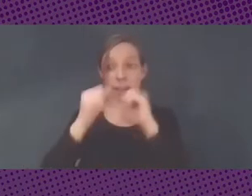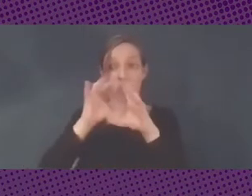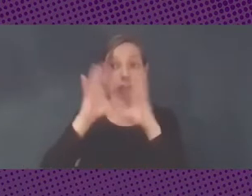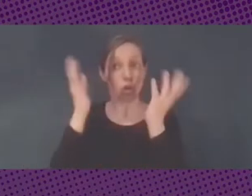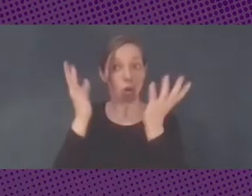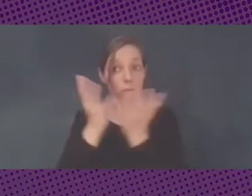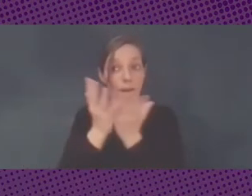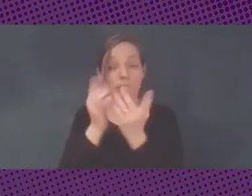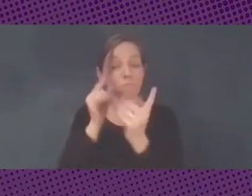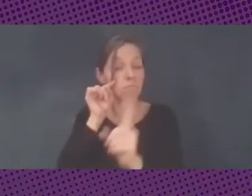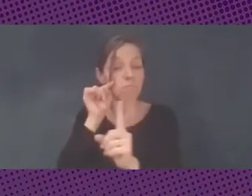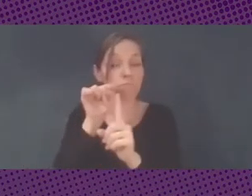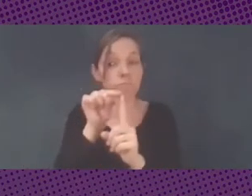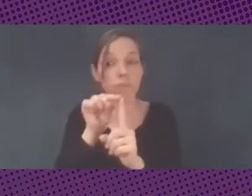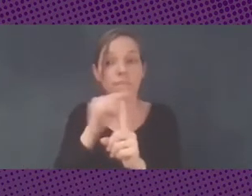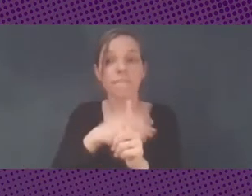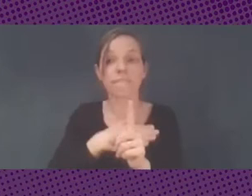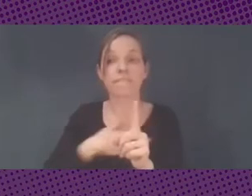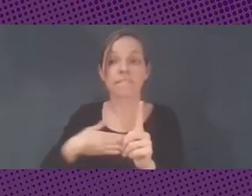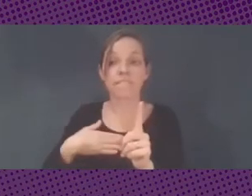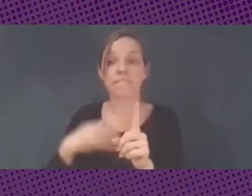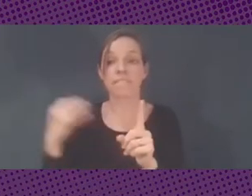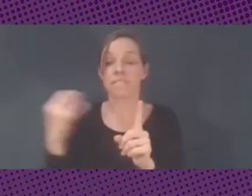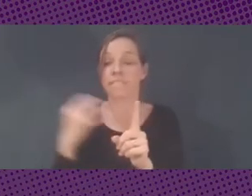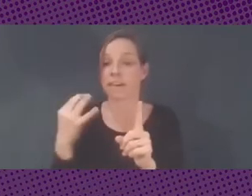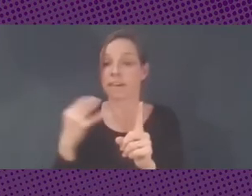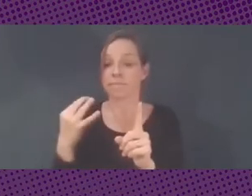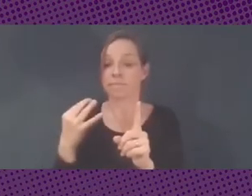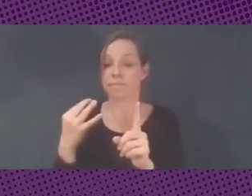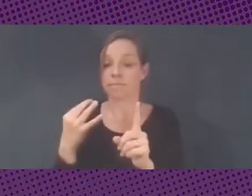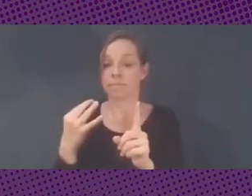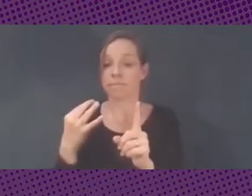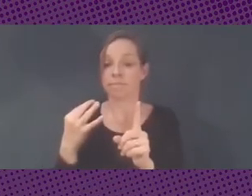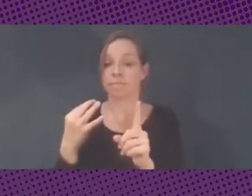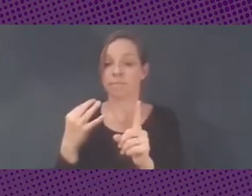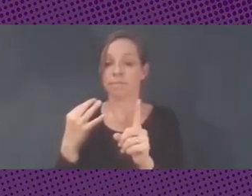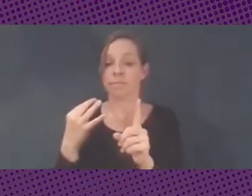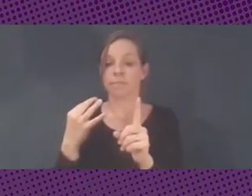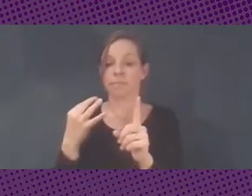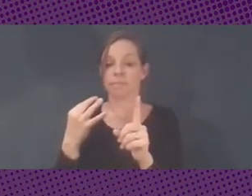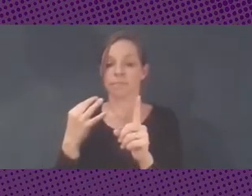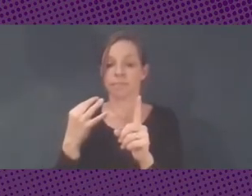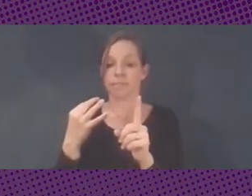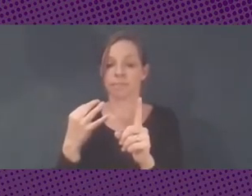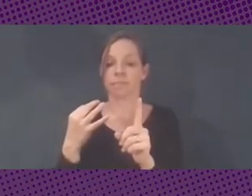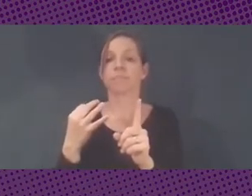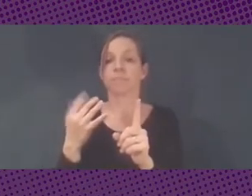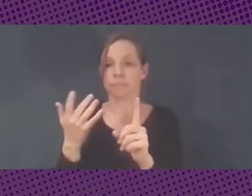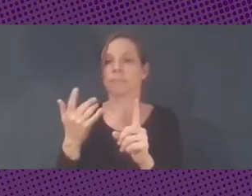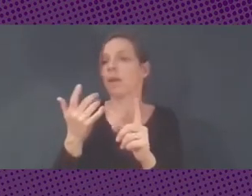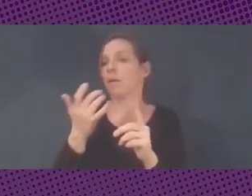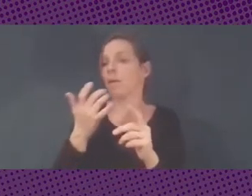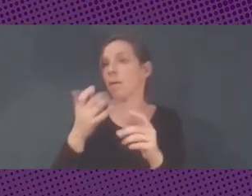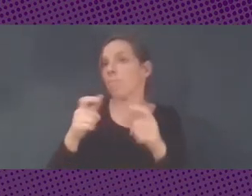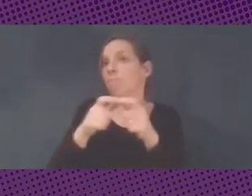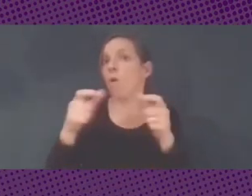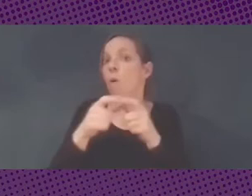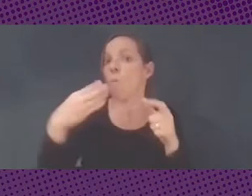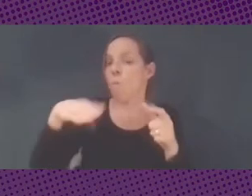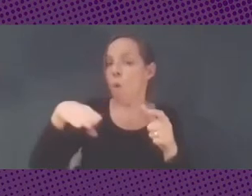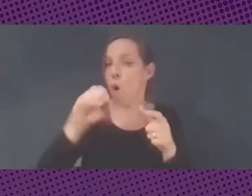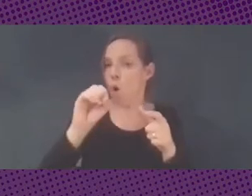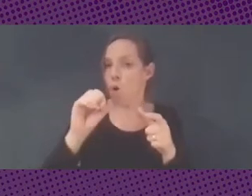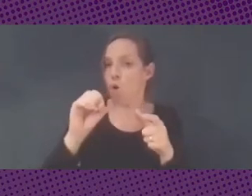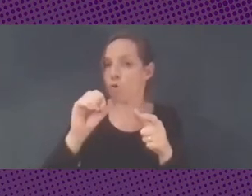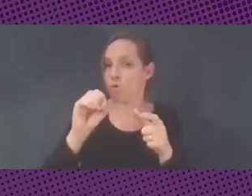operator, then it would buy the bonds that are issued by the companies who are operating the PPP. Right. So there can be